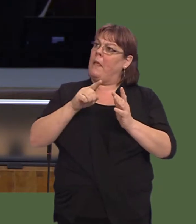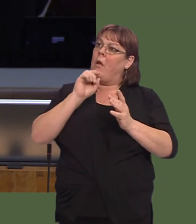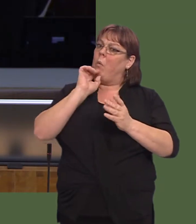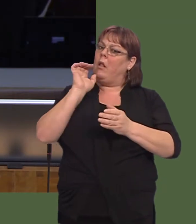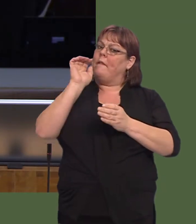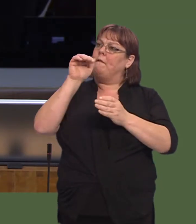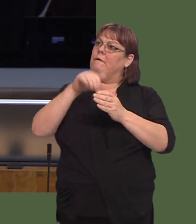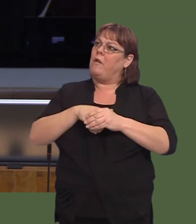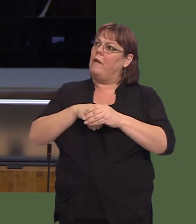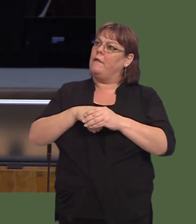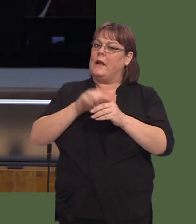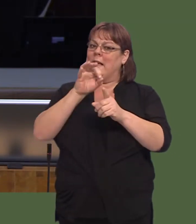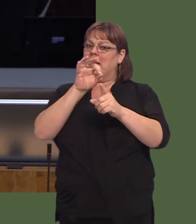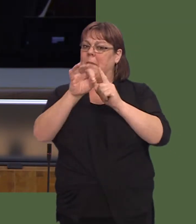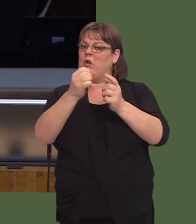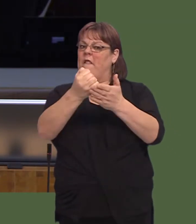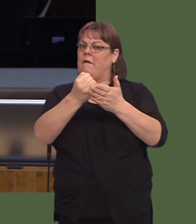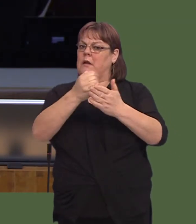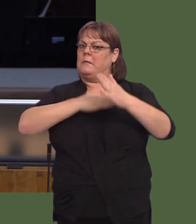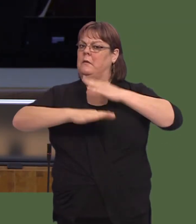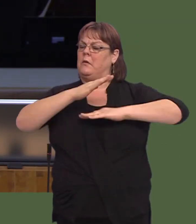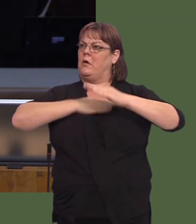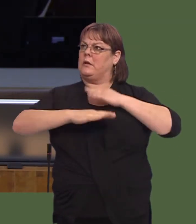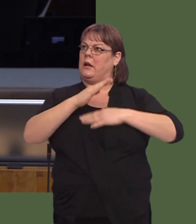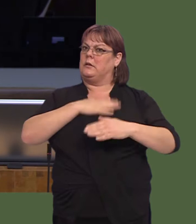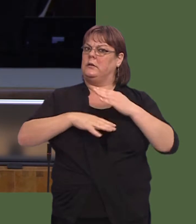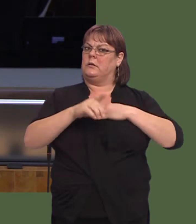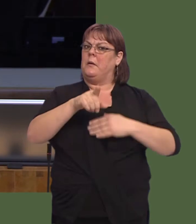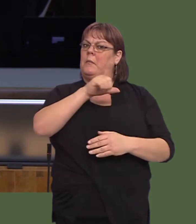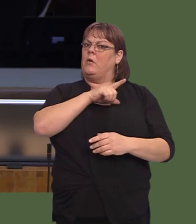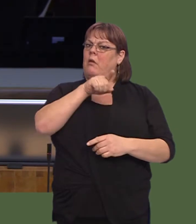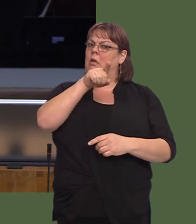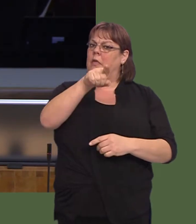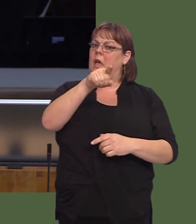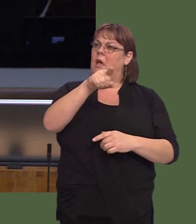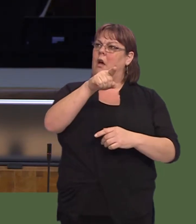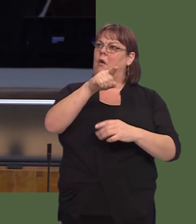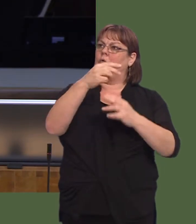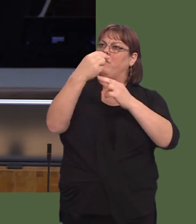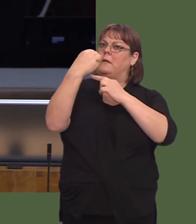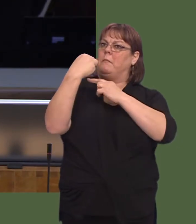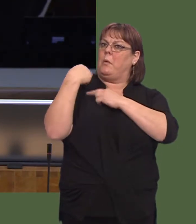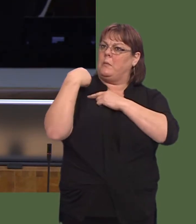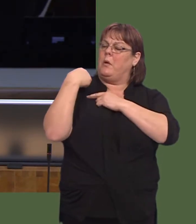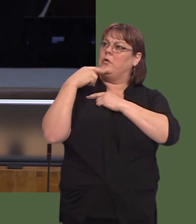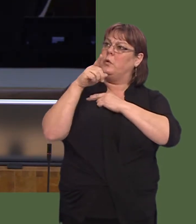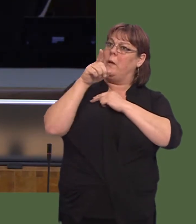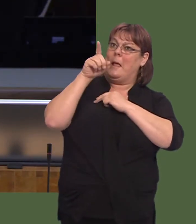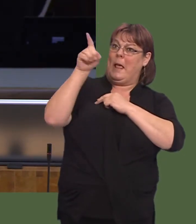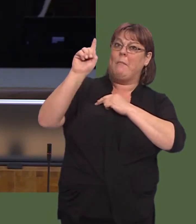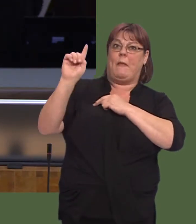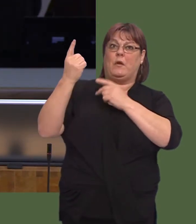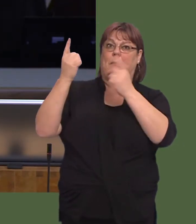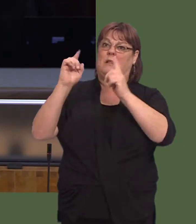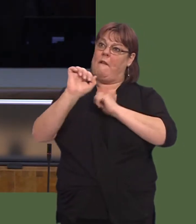an inquiry into the conduct of special advisers, because they are specifically responsible to him, the First Minister, ultimately, for their